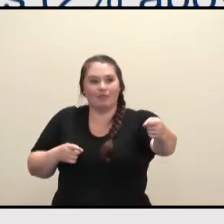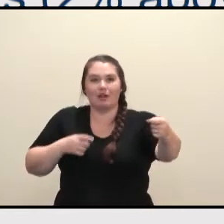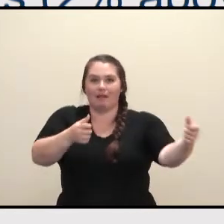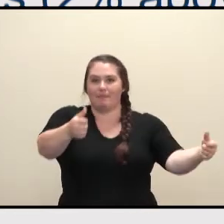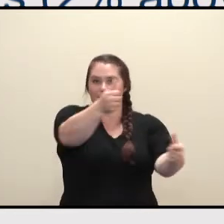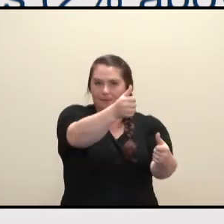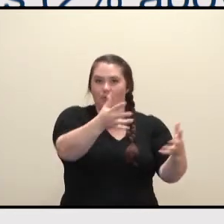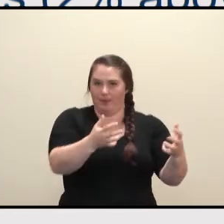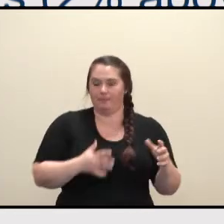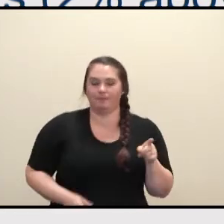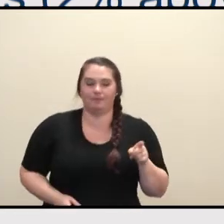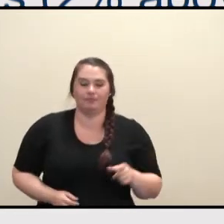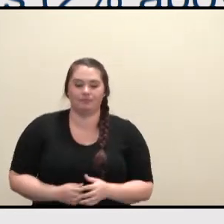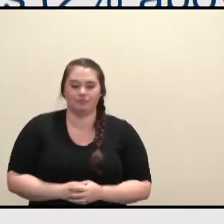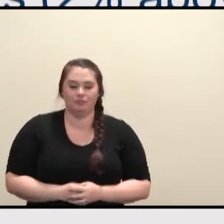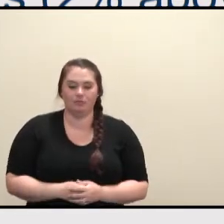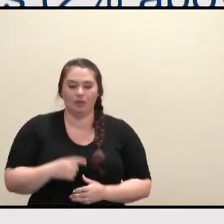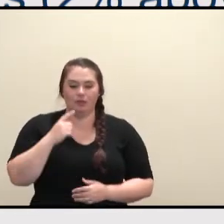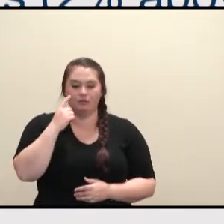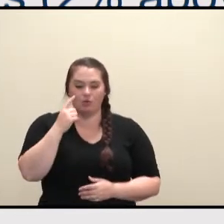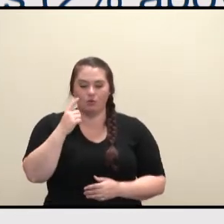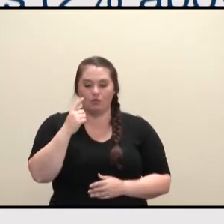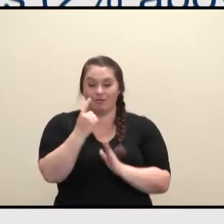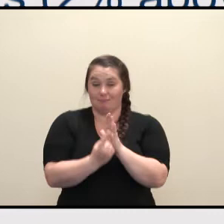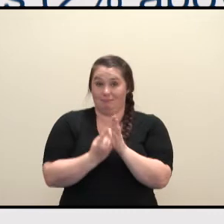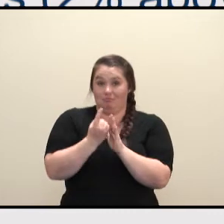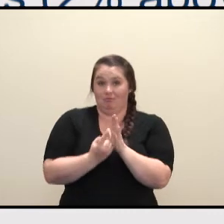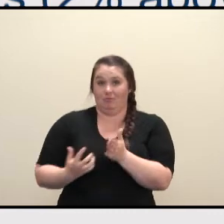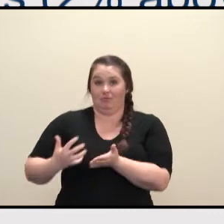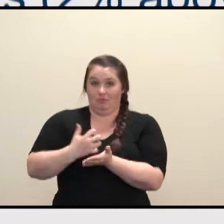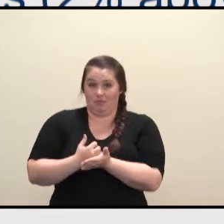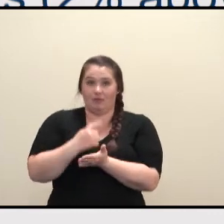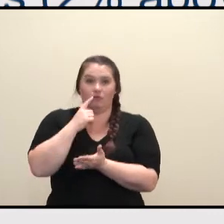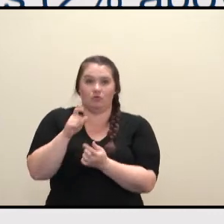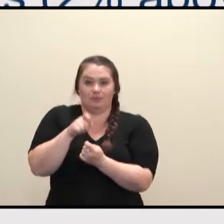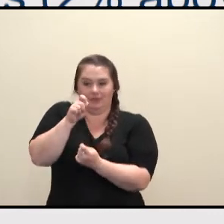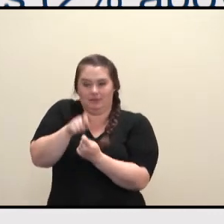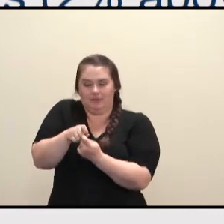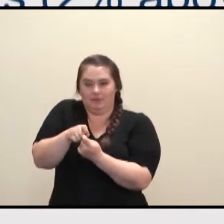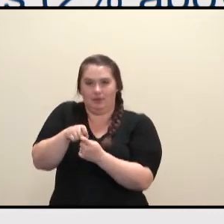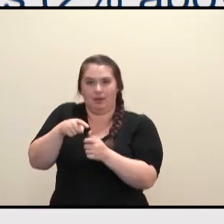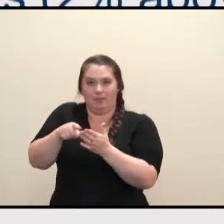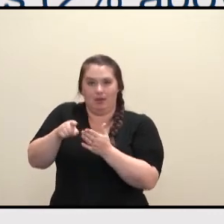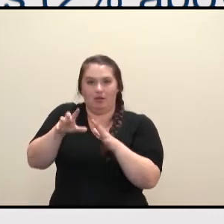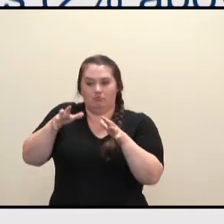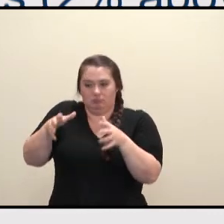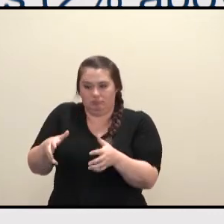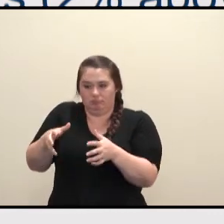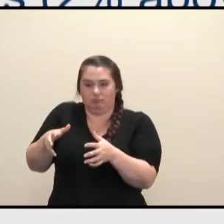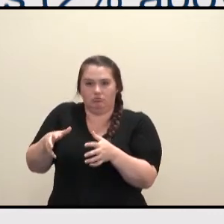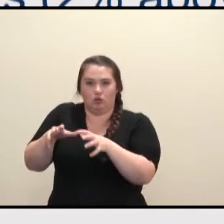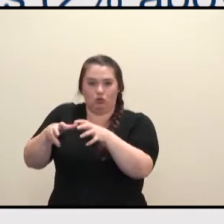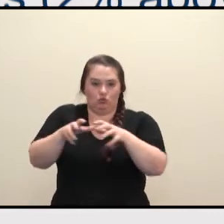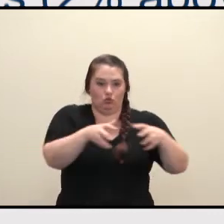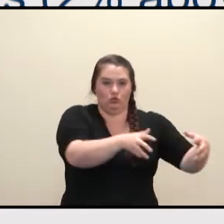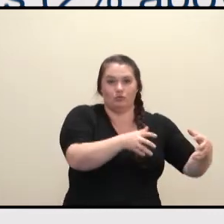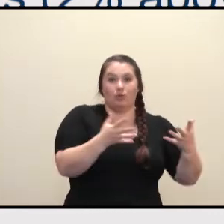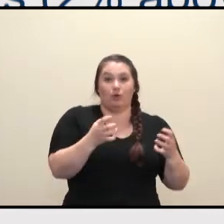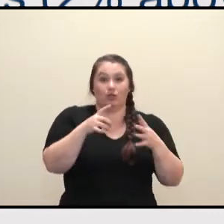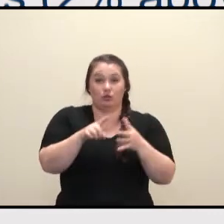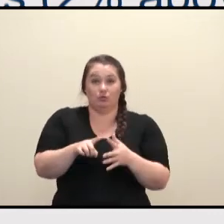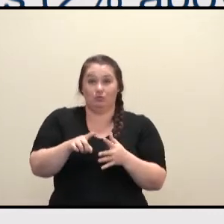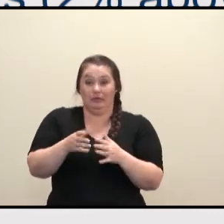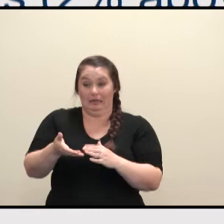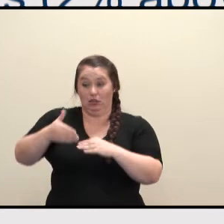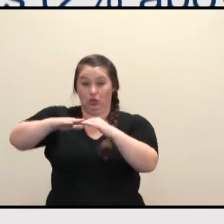hourly groups, we are looking at placement scale adjustments for certain pay grades. What we're trying to do there is we are trying to increase starting